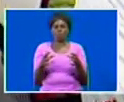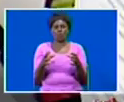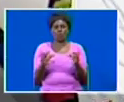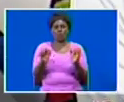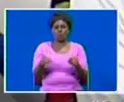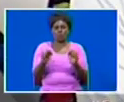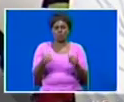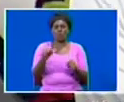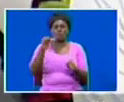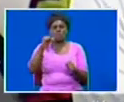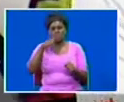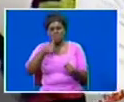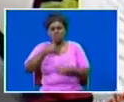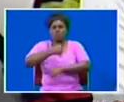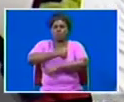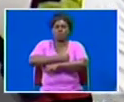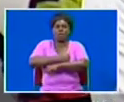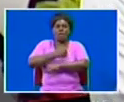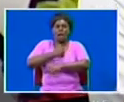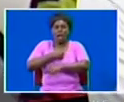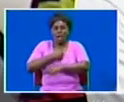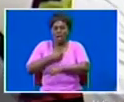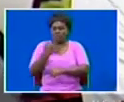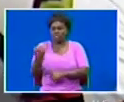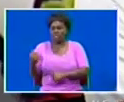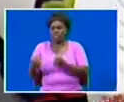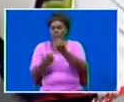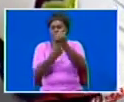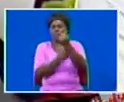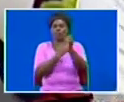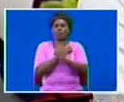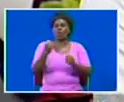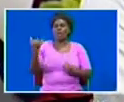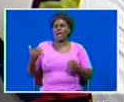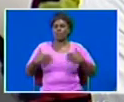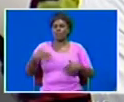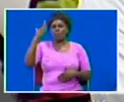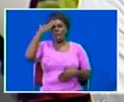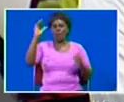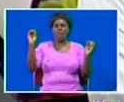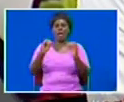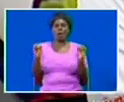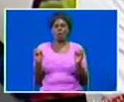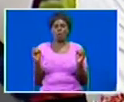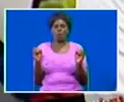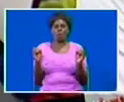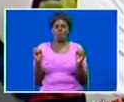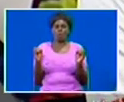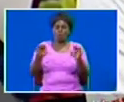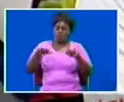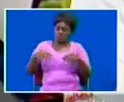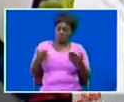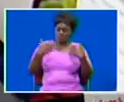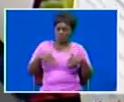go into new schools, schools that we don't have scholars, young people that don't yet know about the scholarship fund, or young people